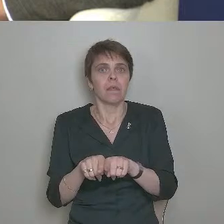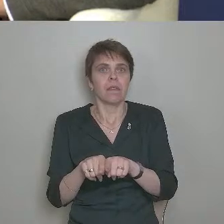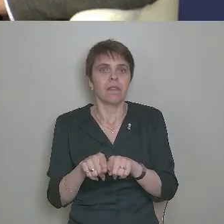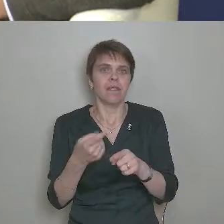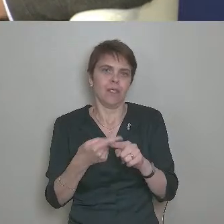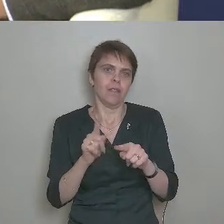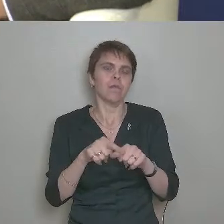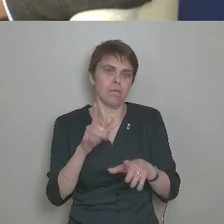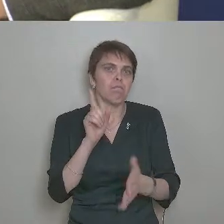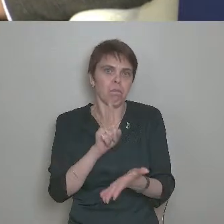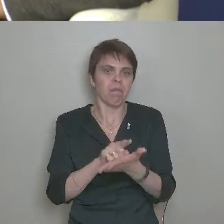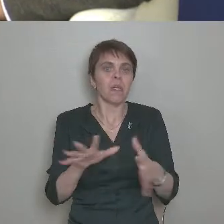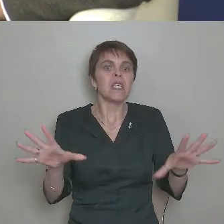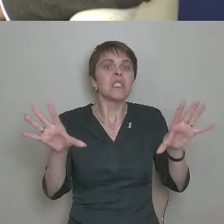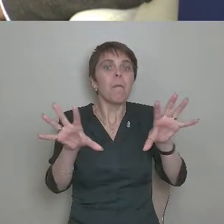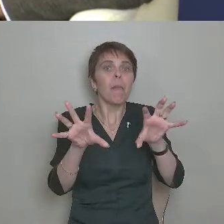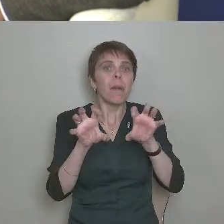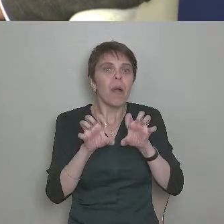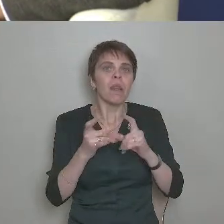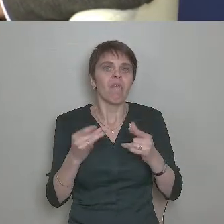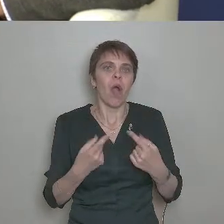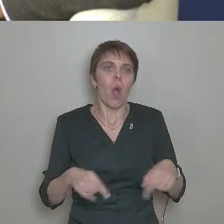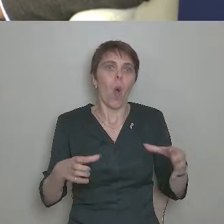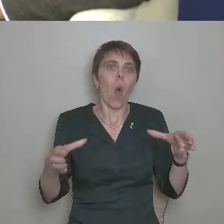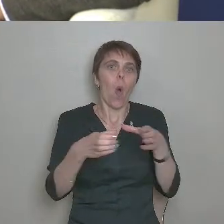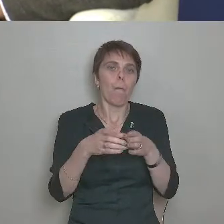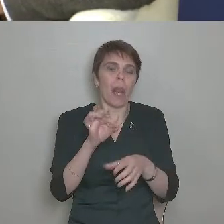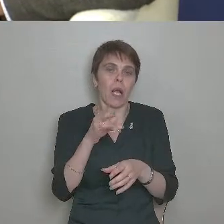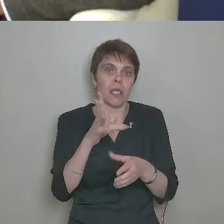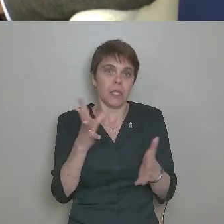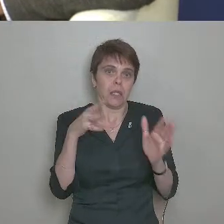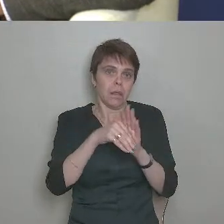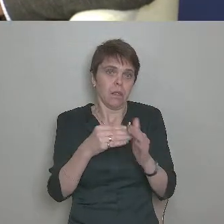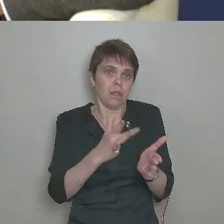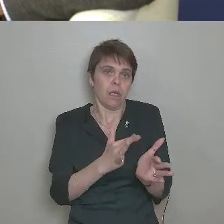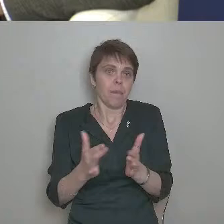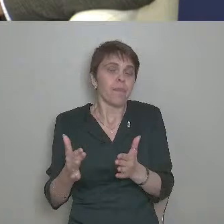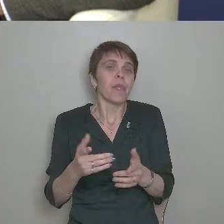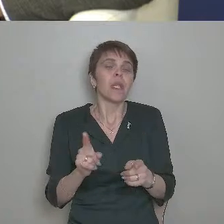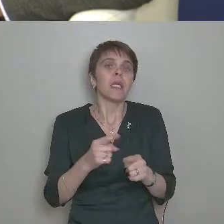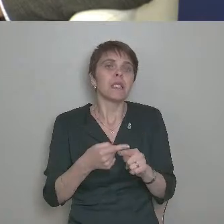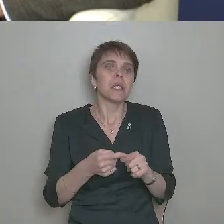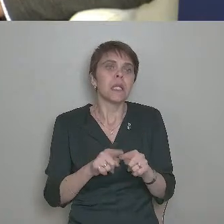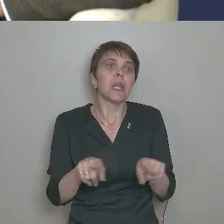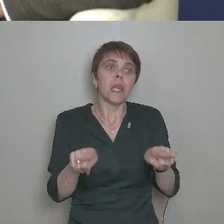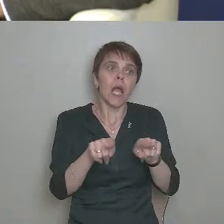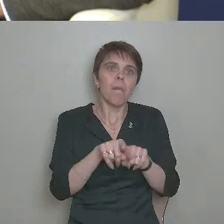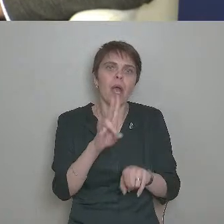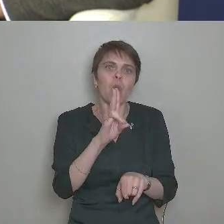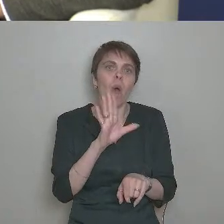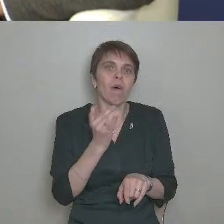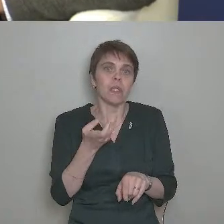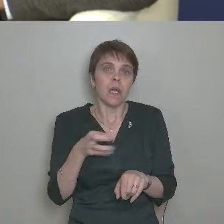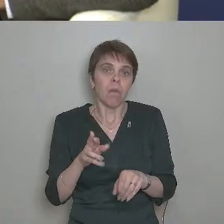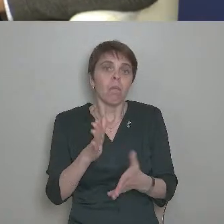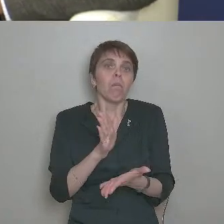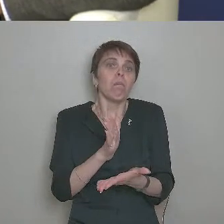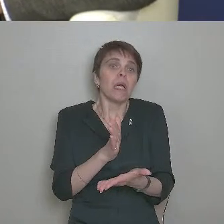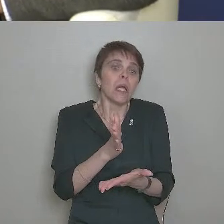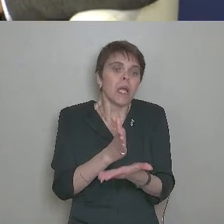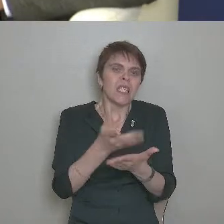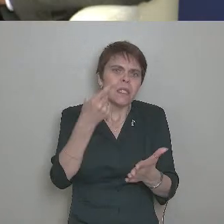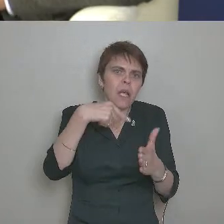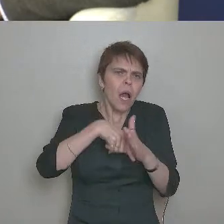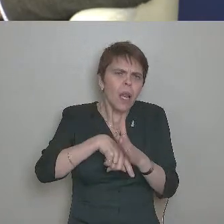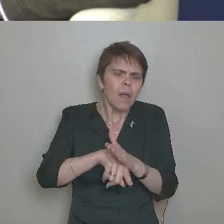Yes. And we need to see it broadly, because along with the innovation